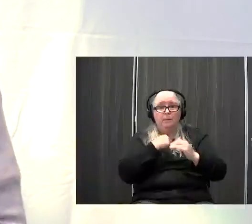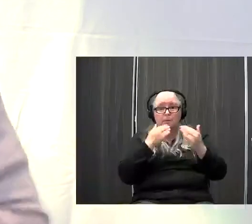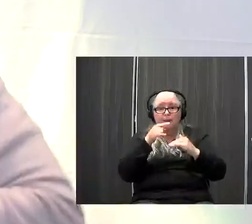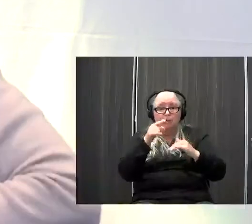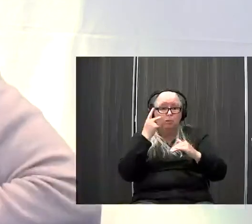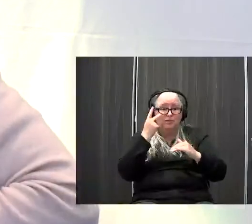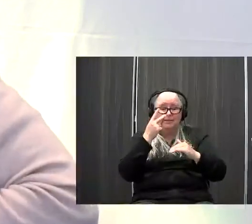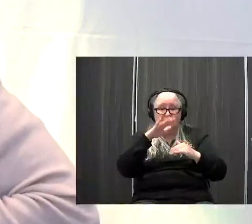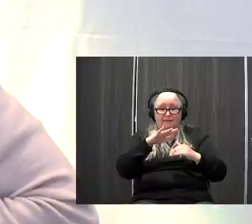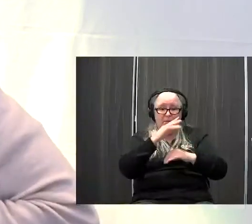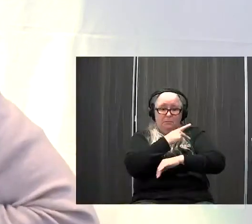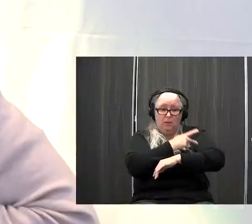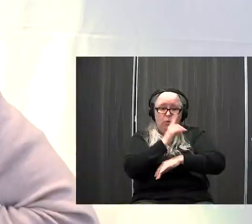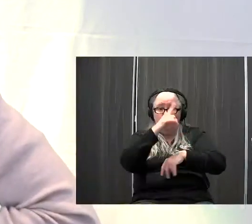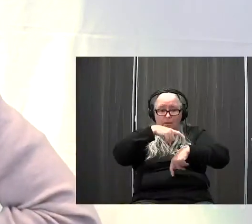every few years?